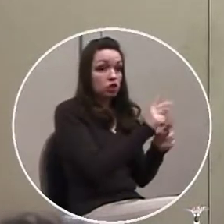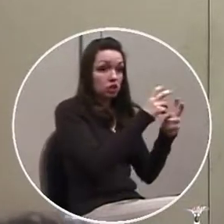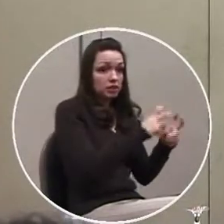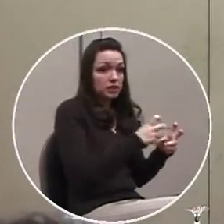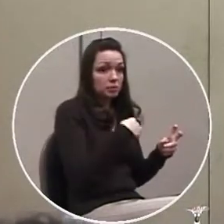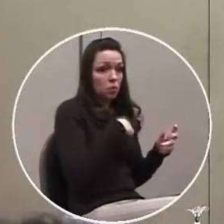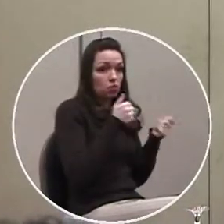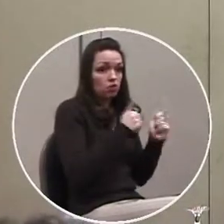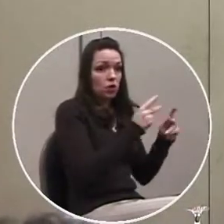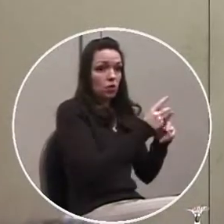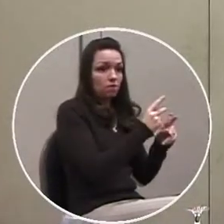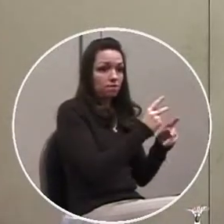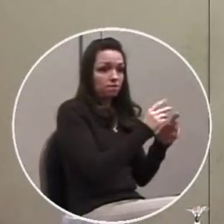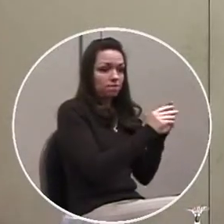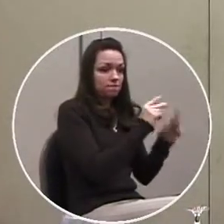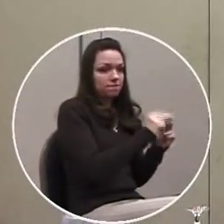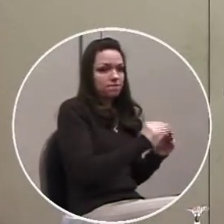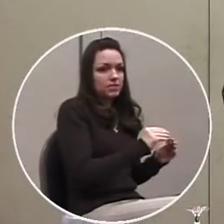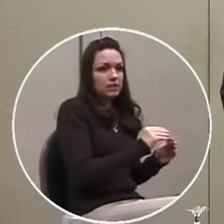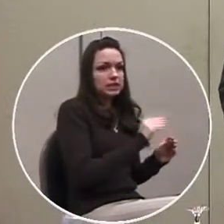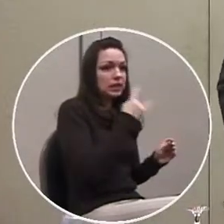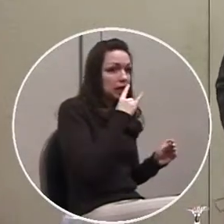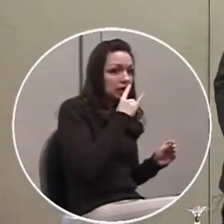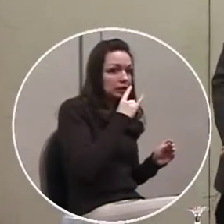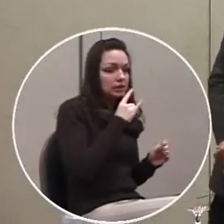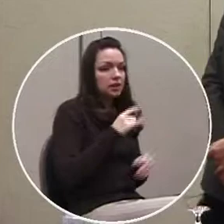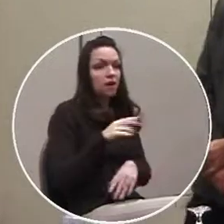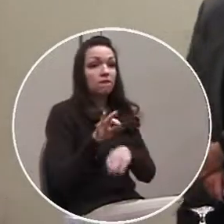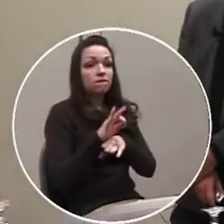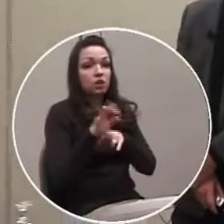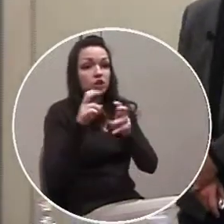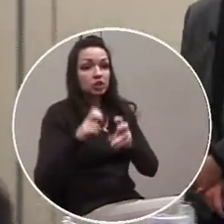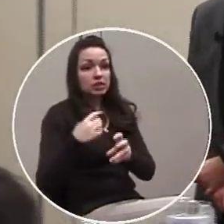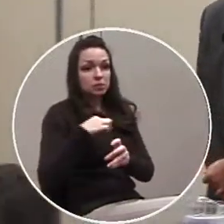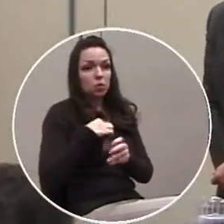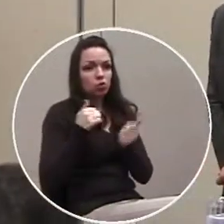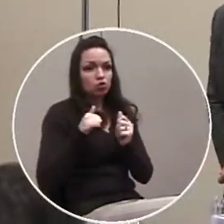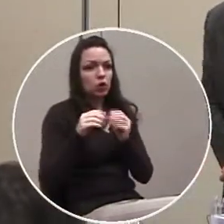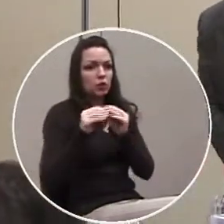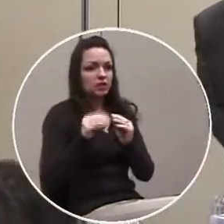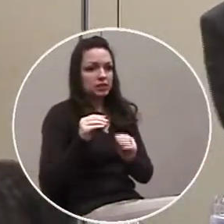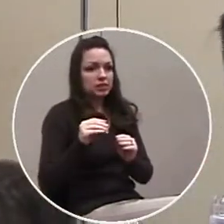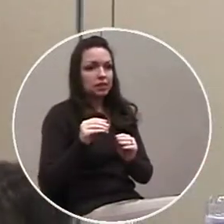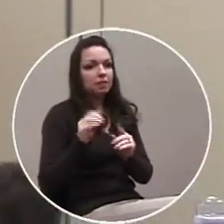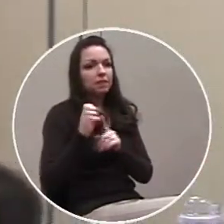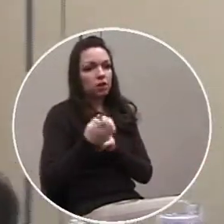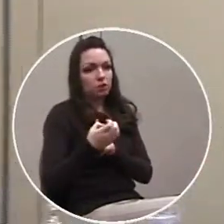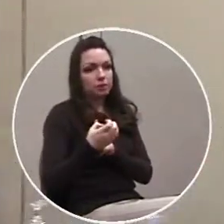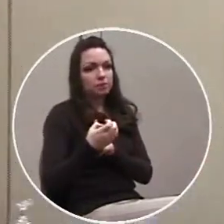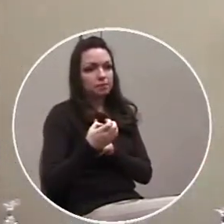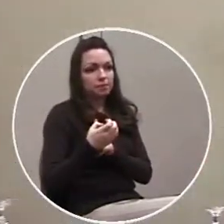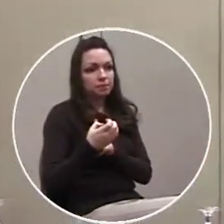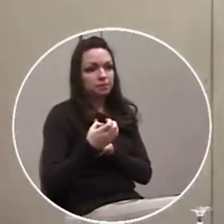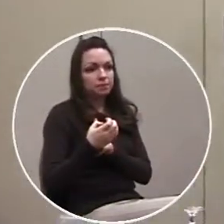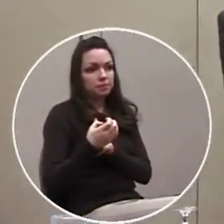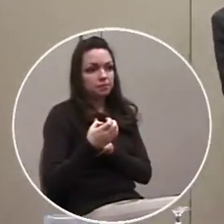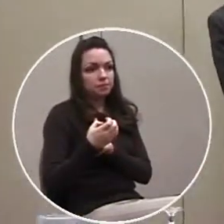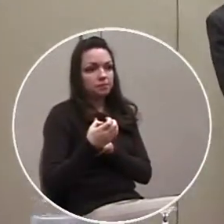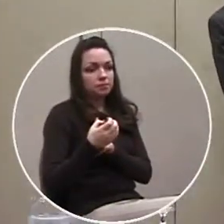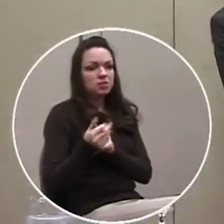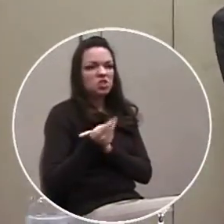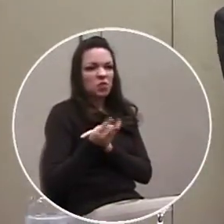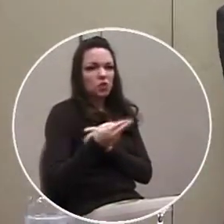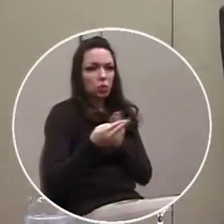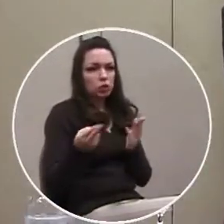fix the kid. And in functional assessment, we're trying to fix or change the environment. These are a couple of